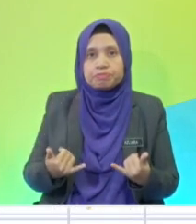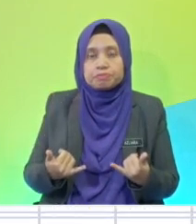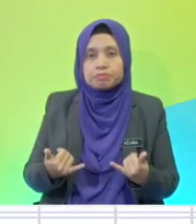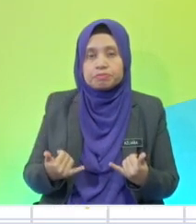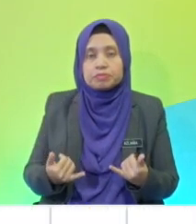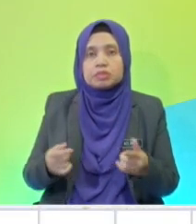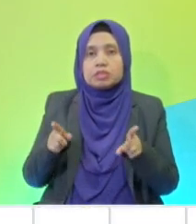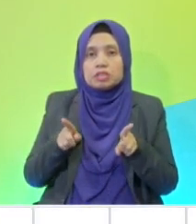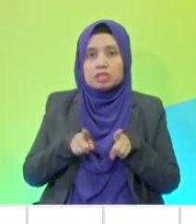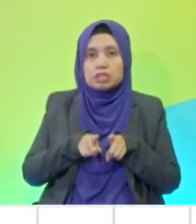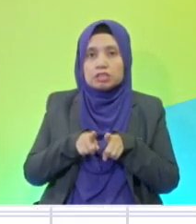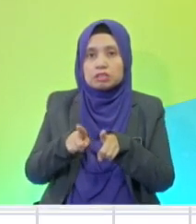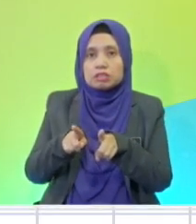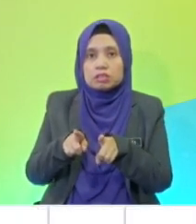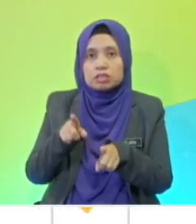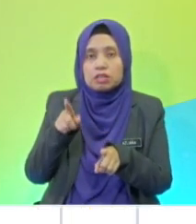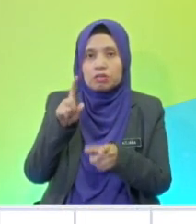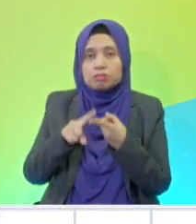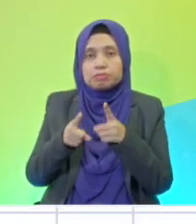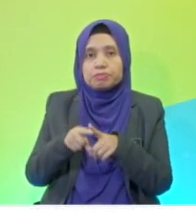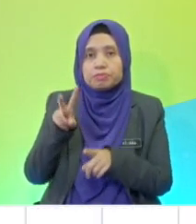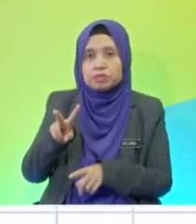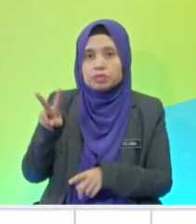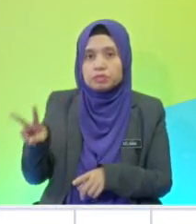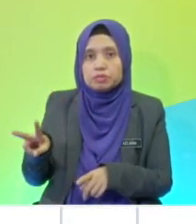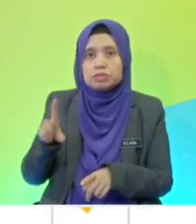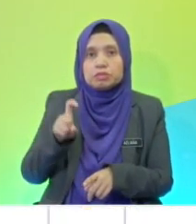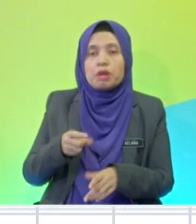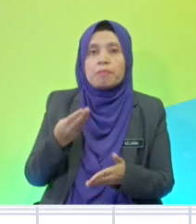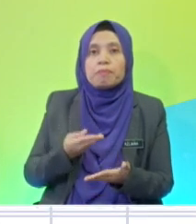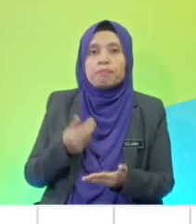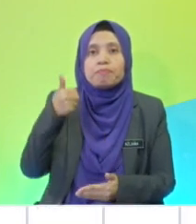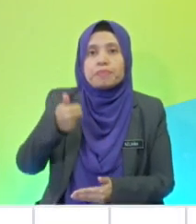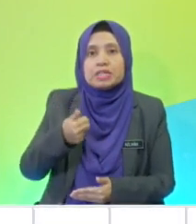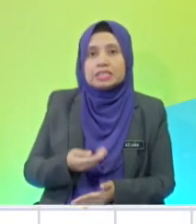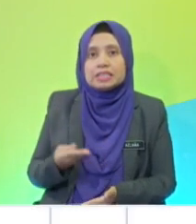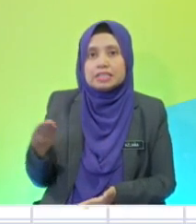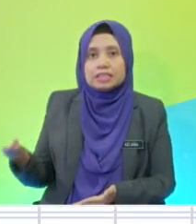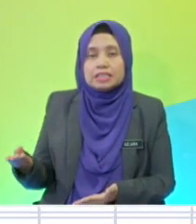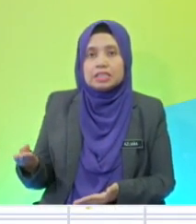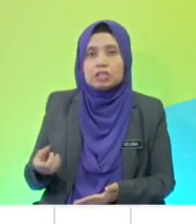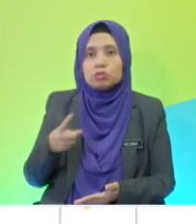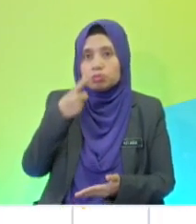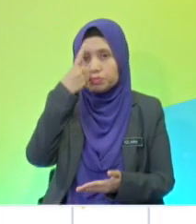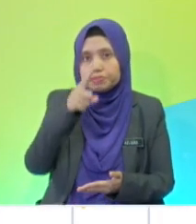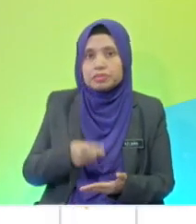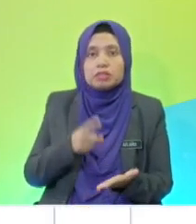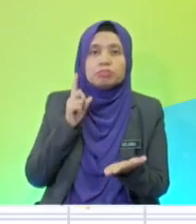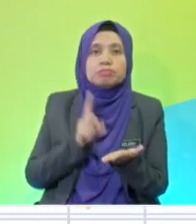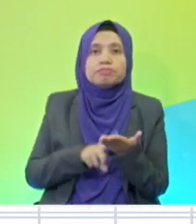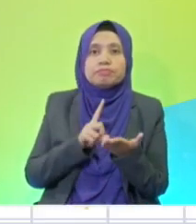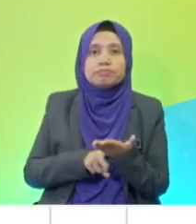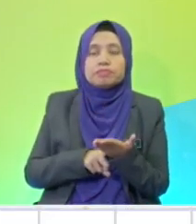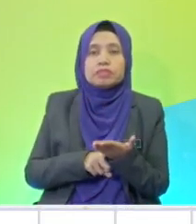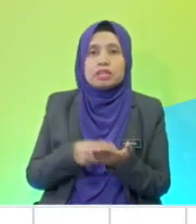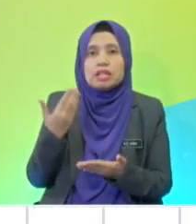pair is going to write down the 2 best things from the ones you have discussed.